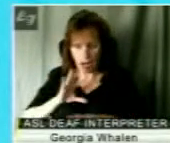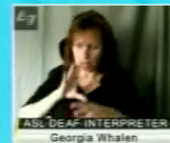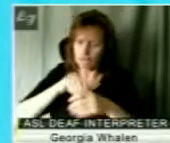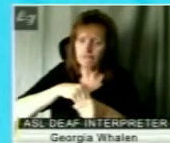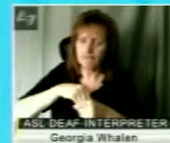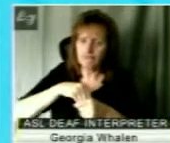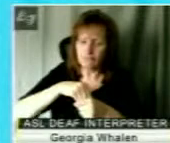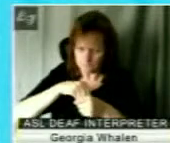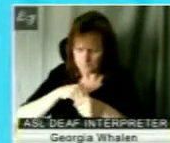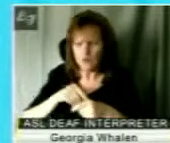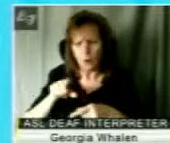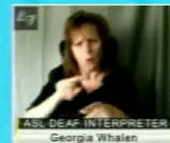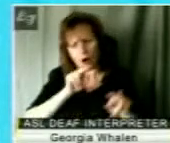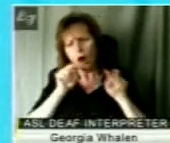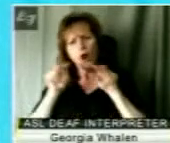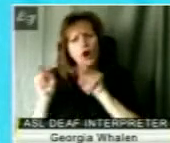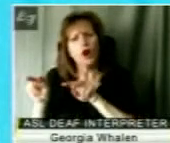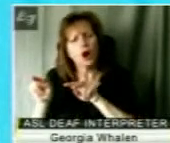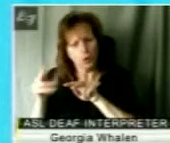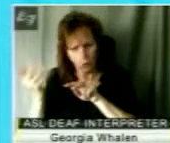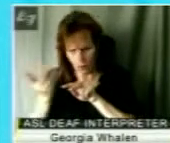visiting